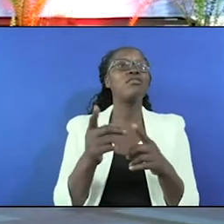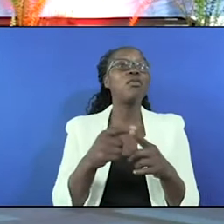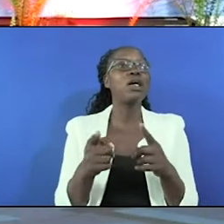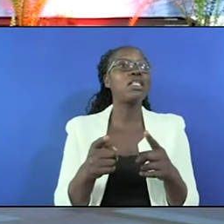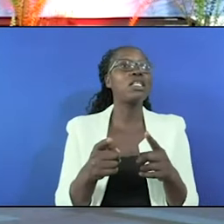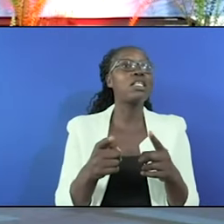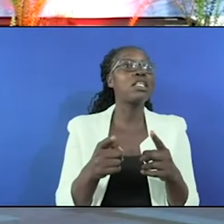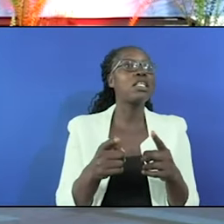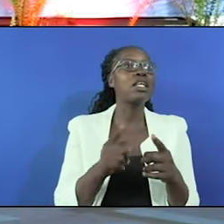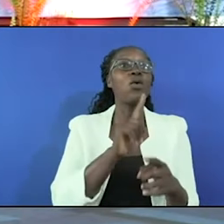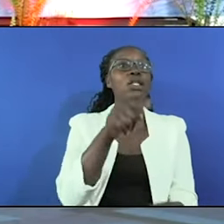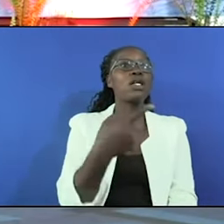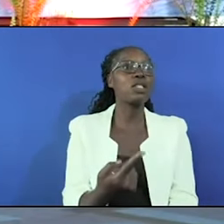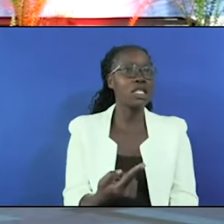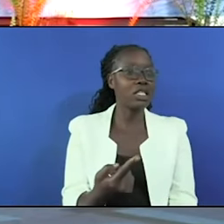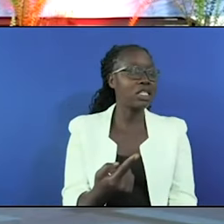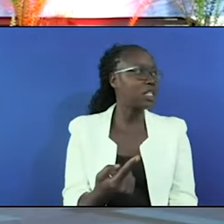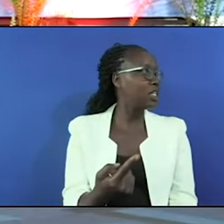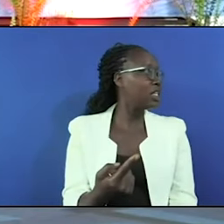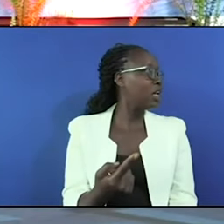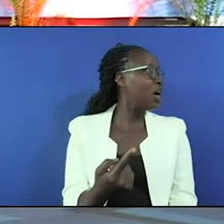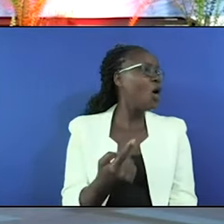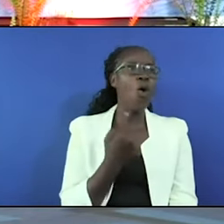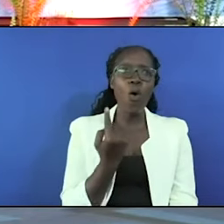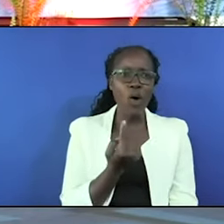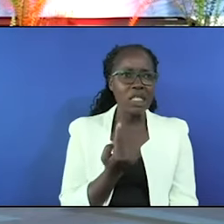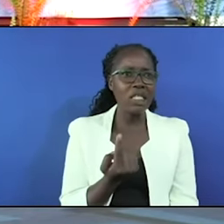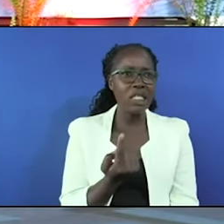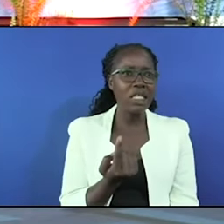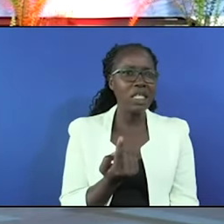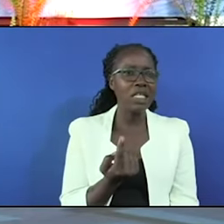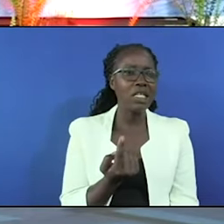much? 1,000 only.